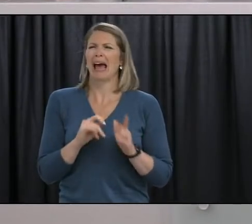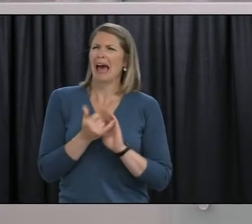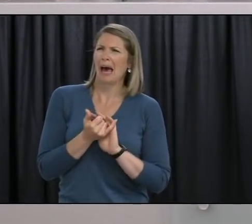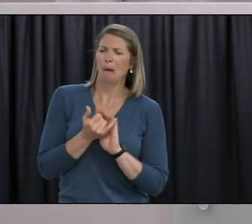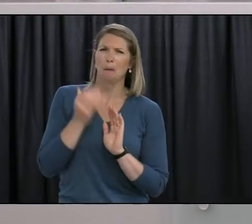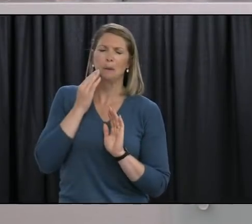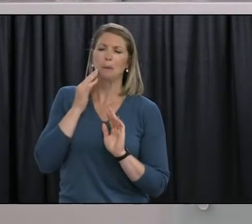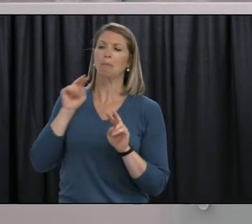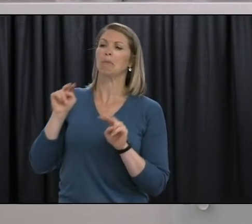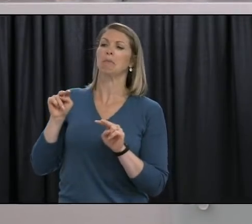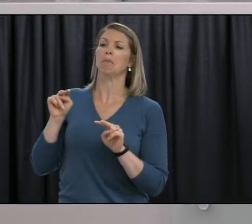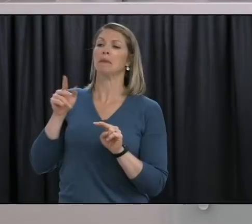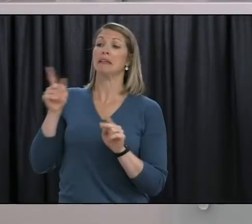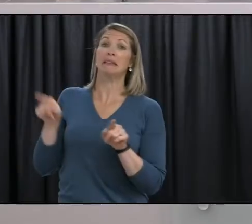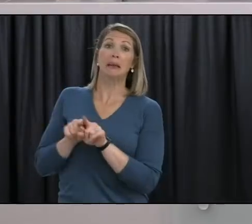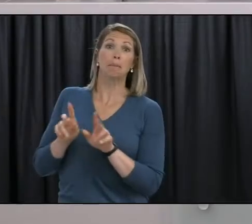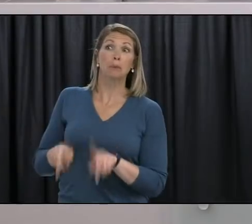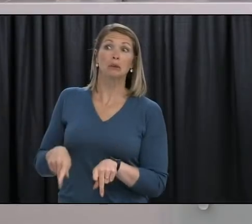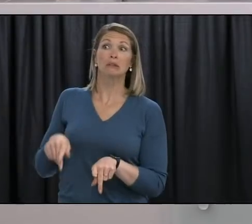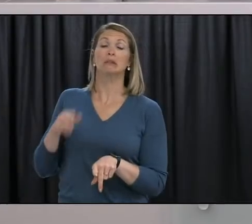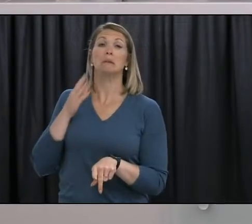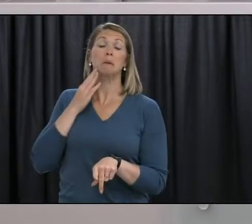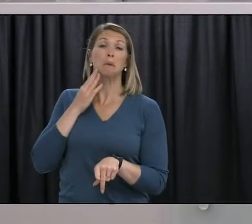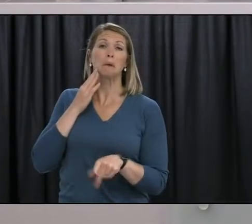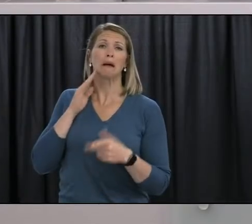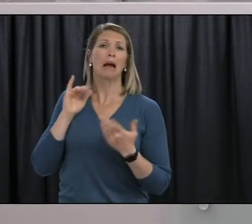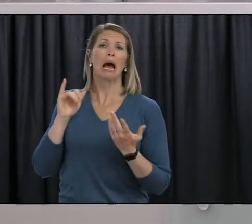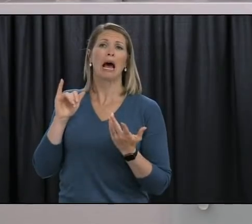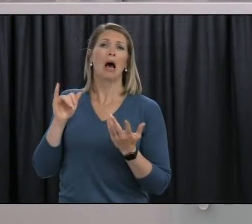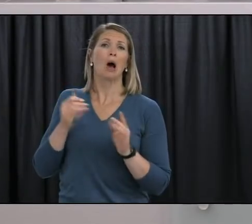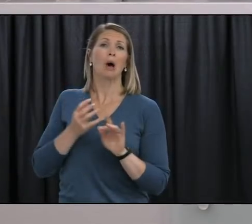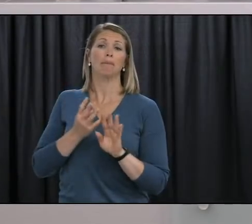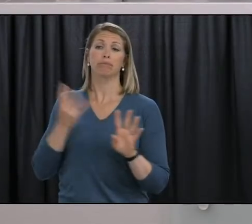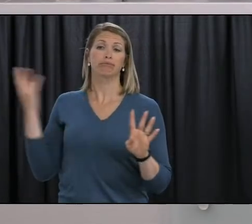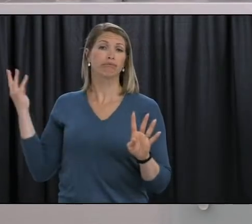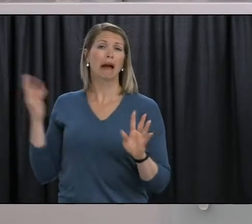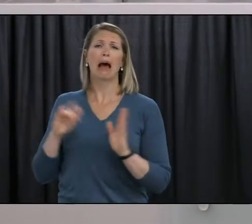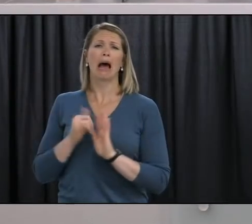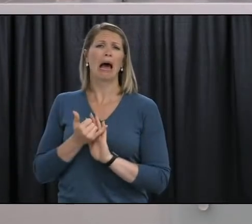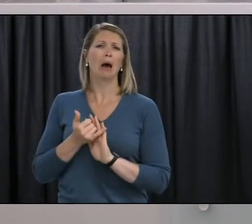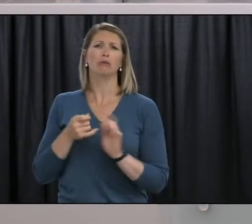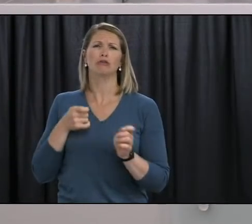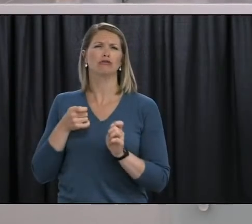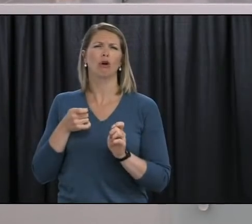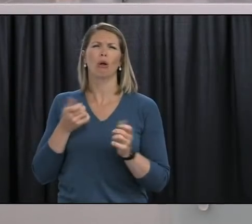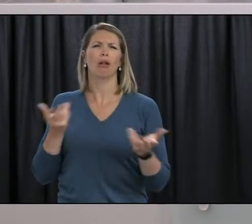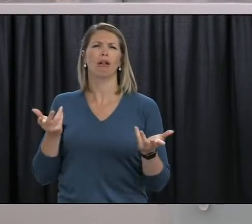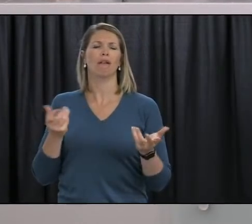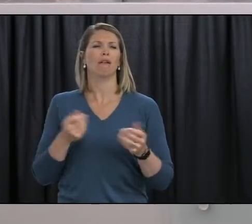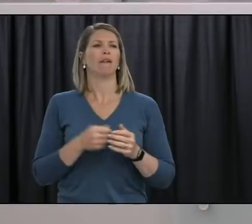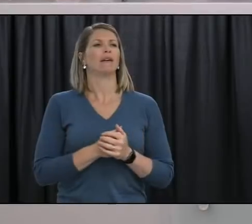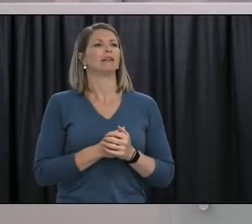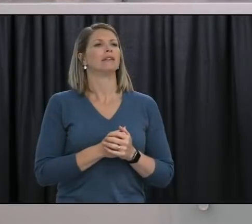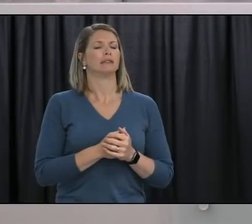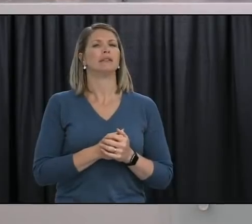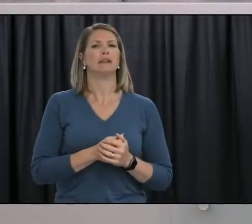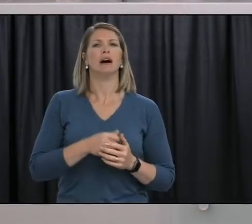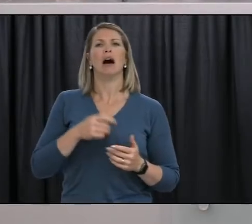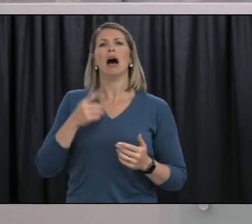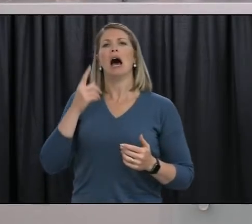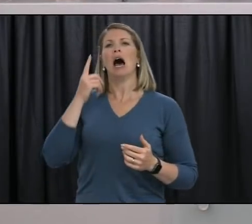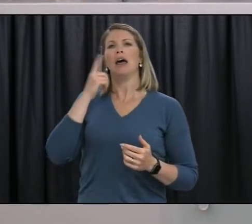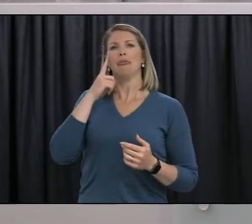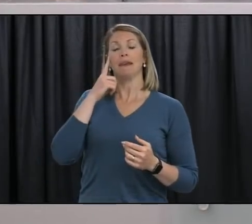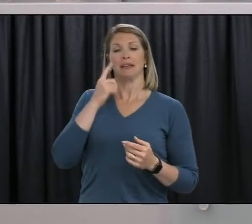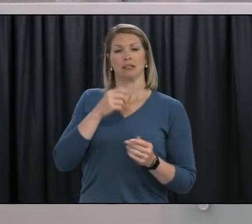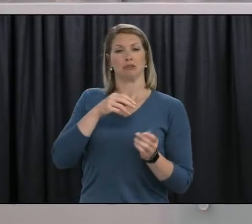I guess what measures are in place to make sure that there aren't too many people at once? So I think the homes will have to put some processes in place